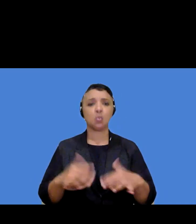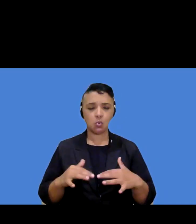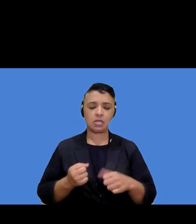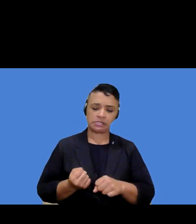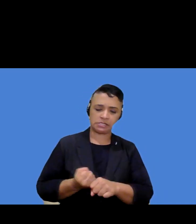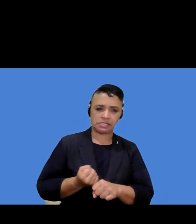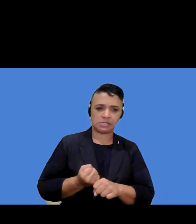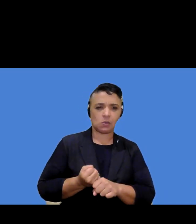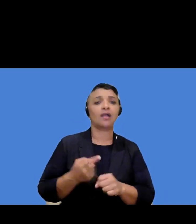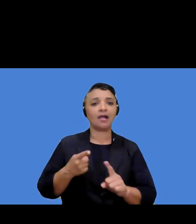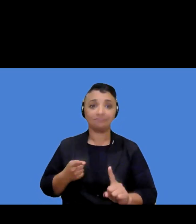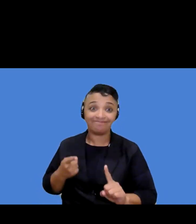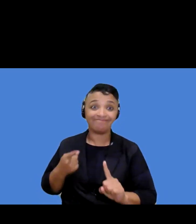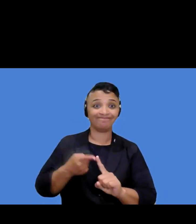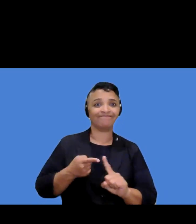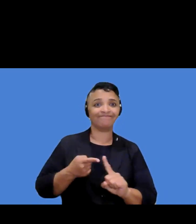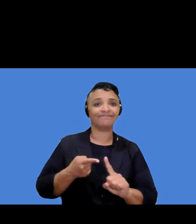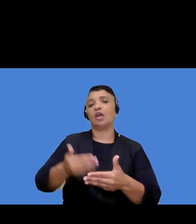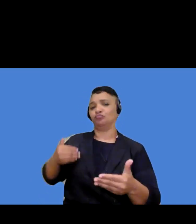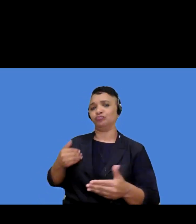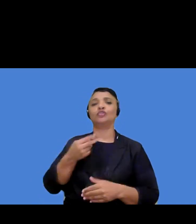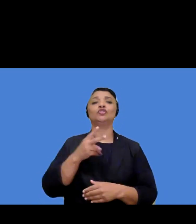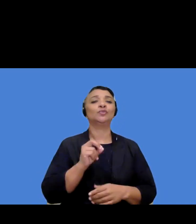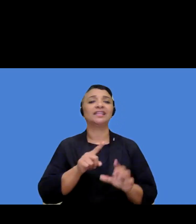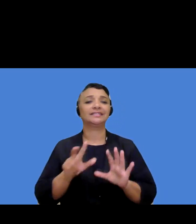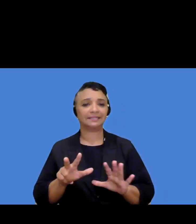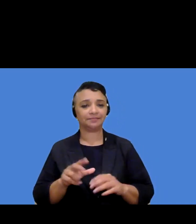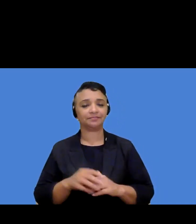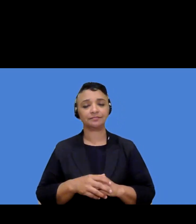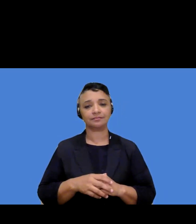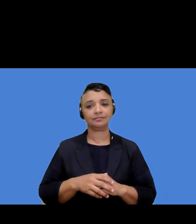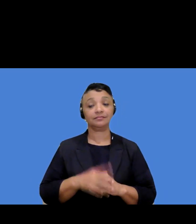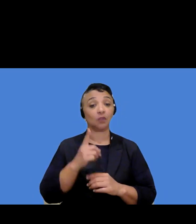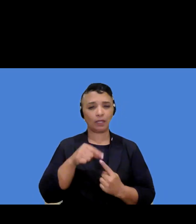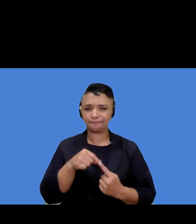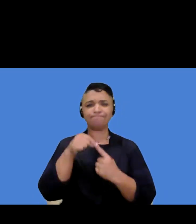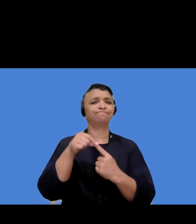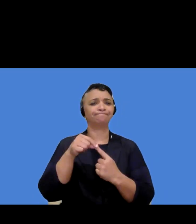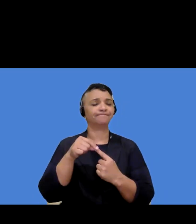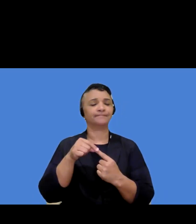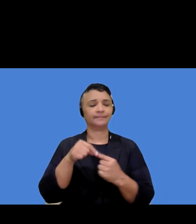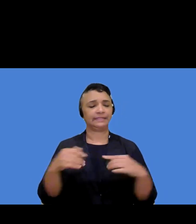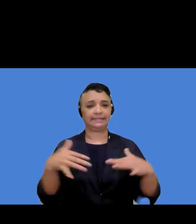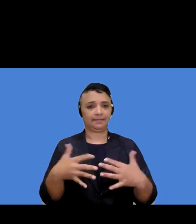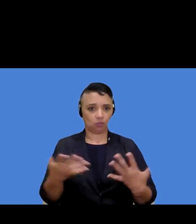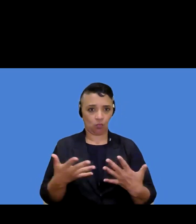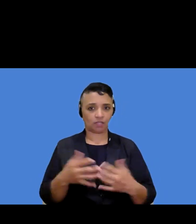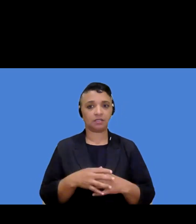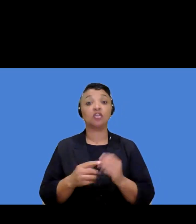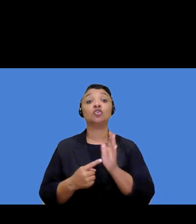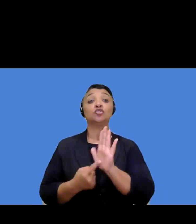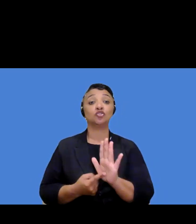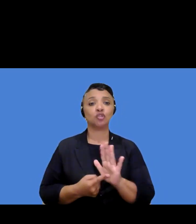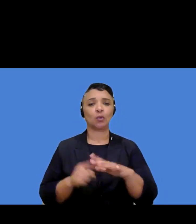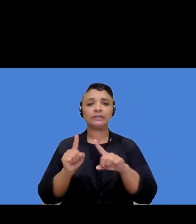the summit in 2018. One of the significant features of the summit is it highlights about